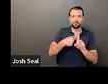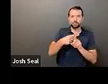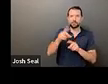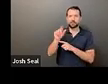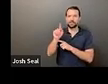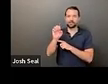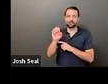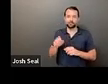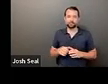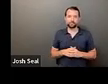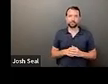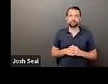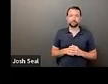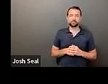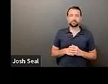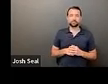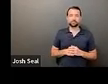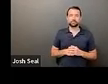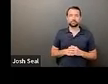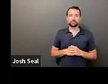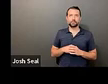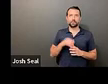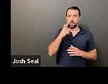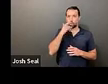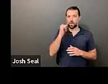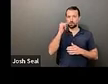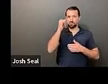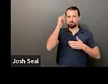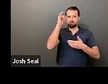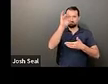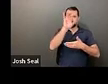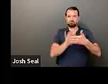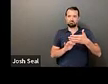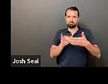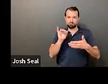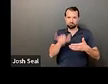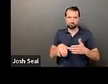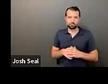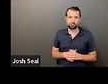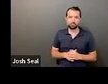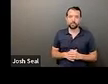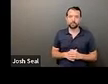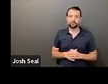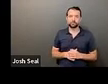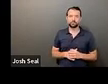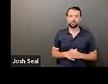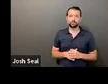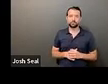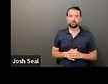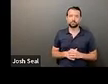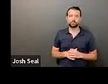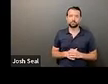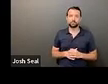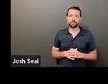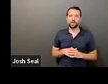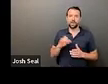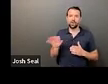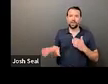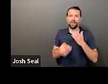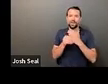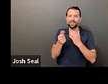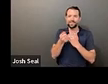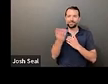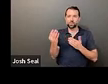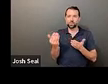down. That's how this document reads all the way down. We added a couple of new items this